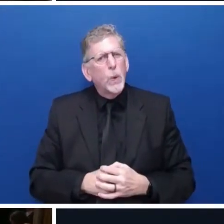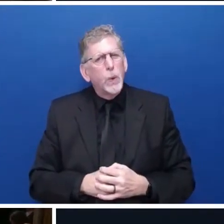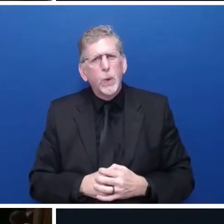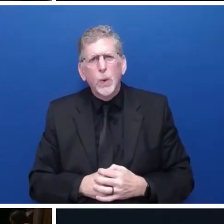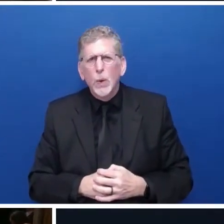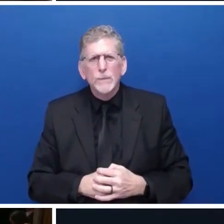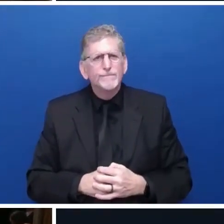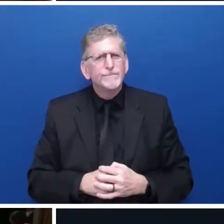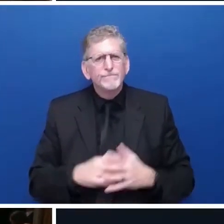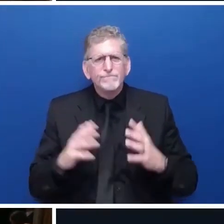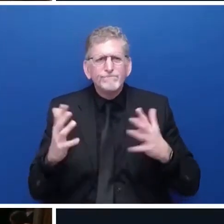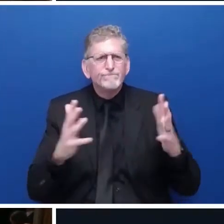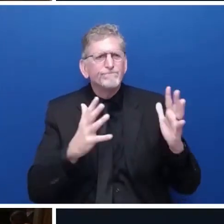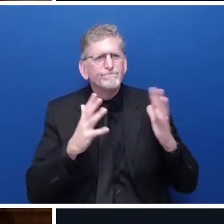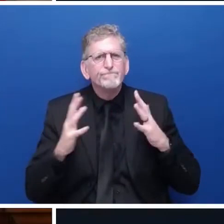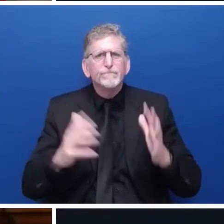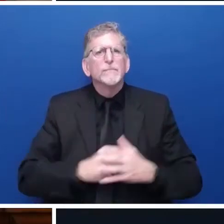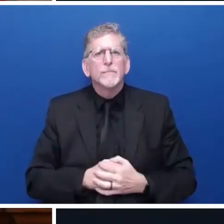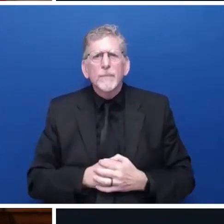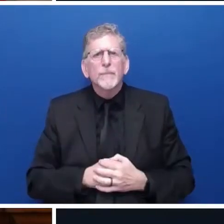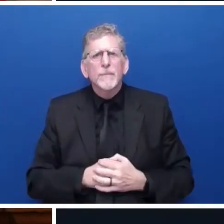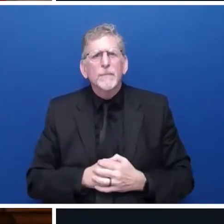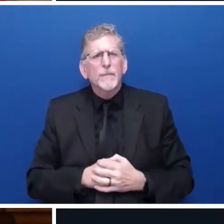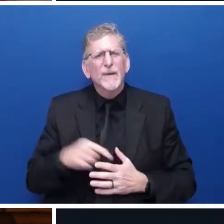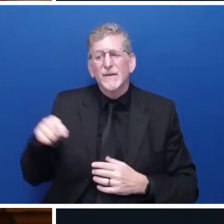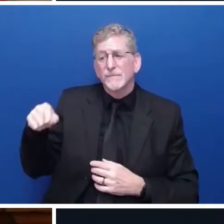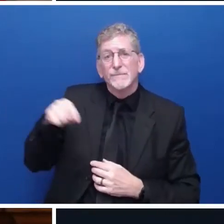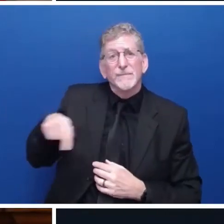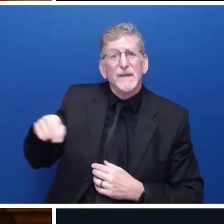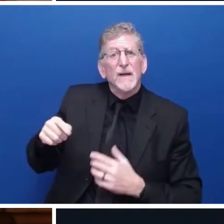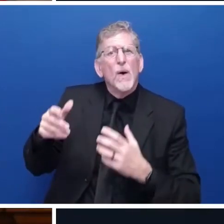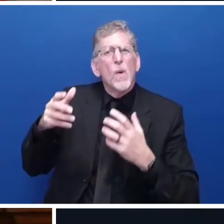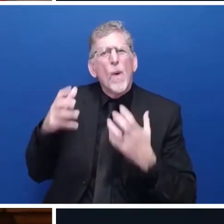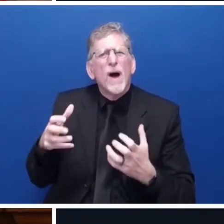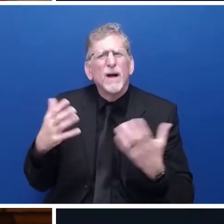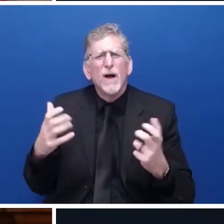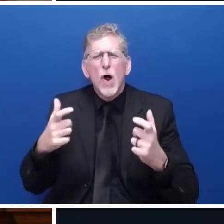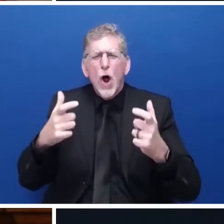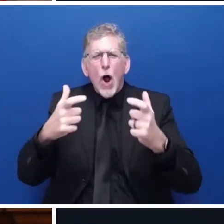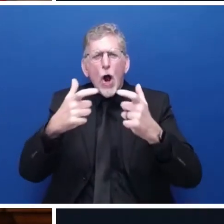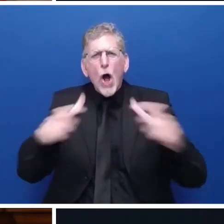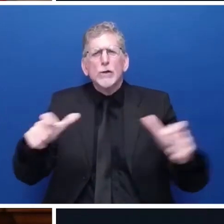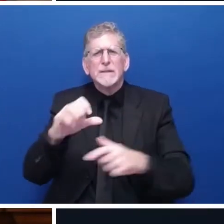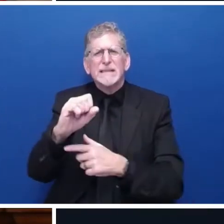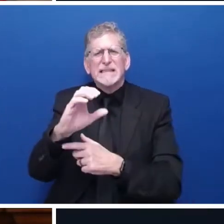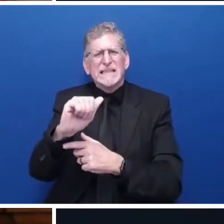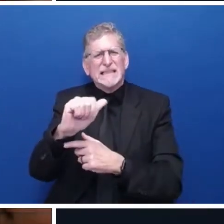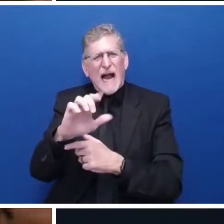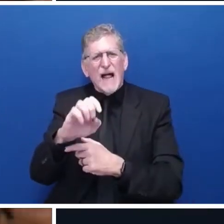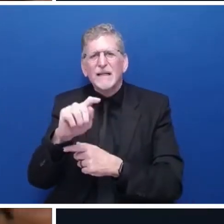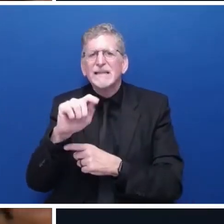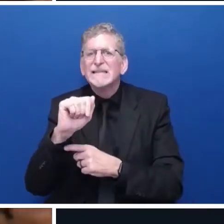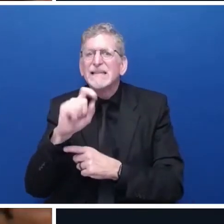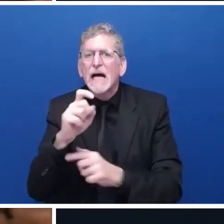They wanted large-scale tax increases to hurt the people